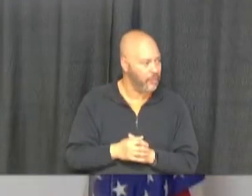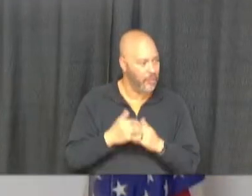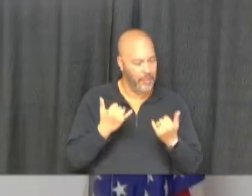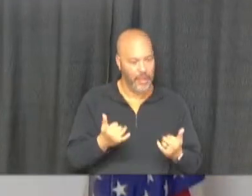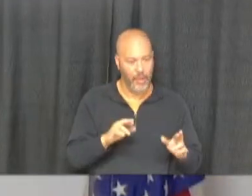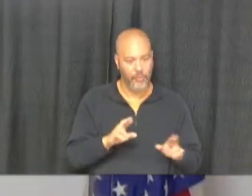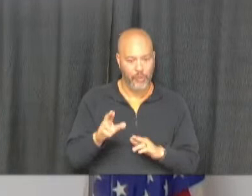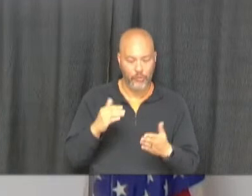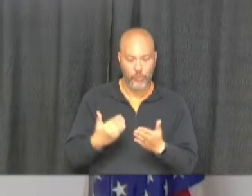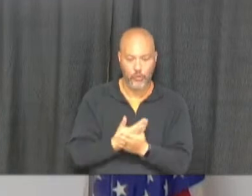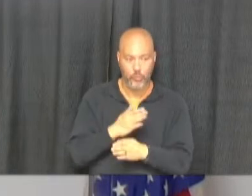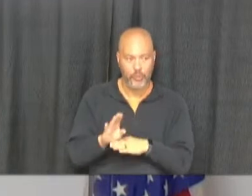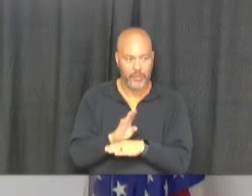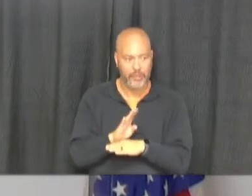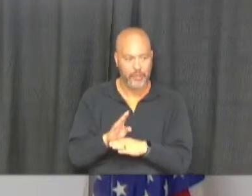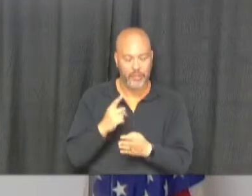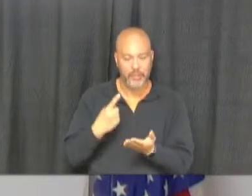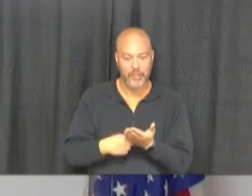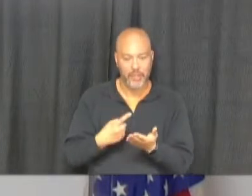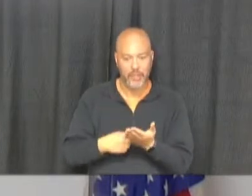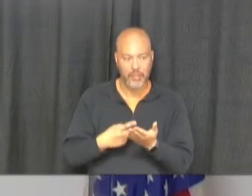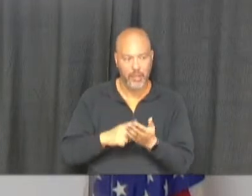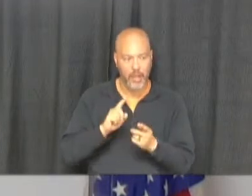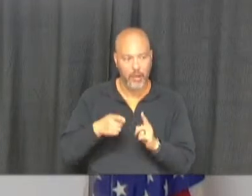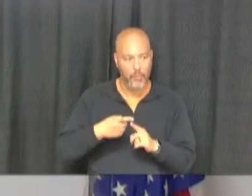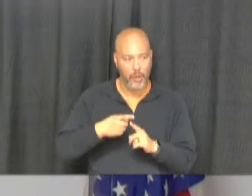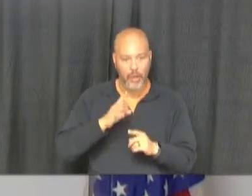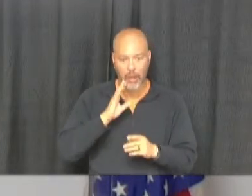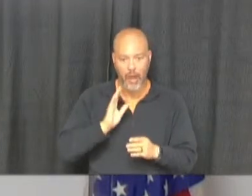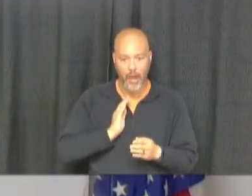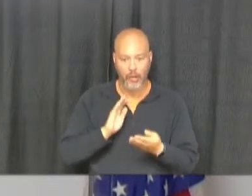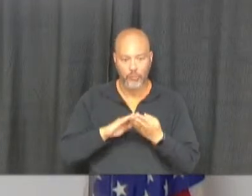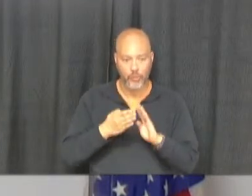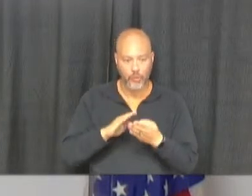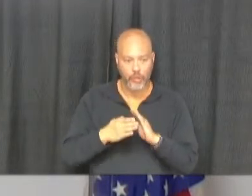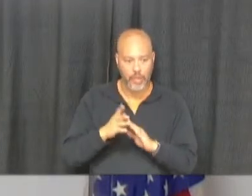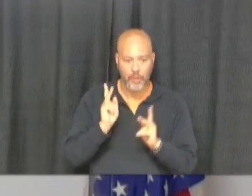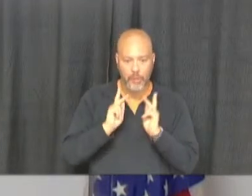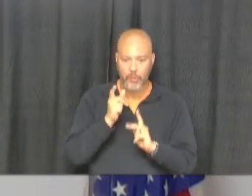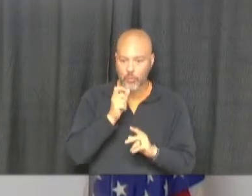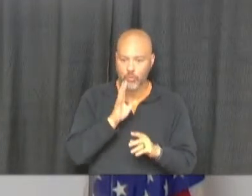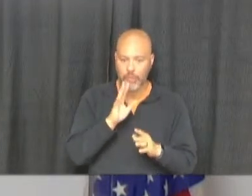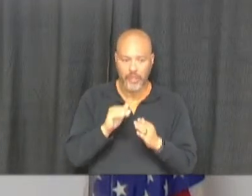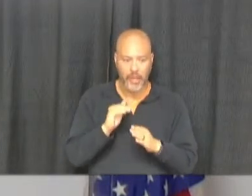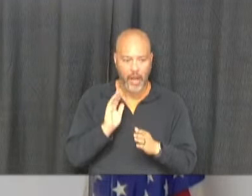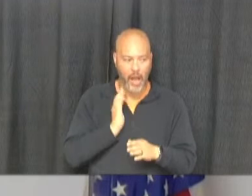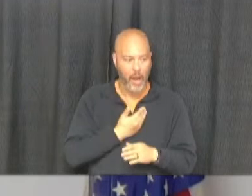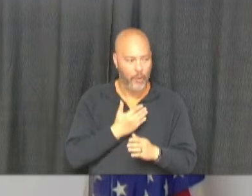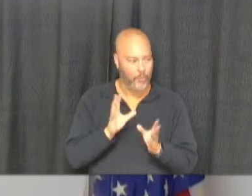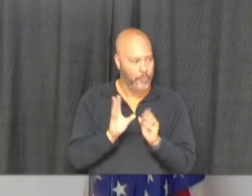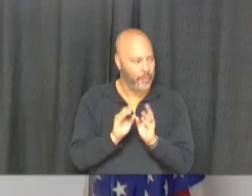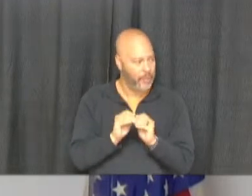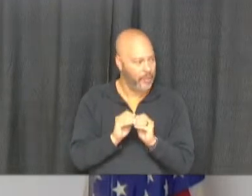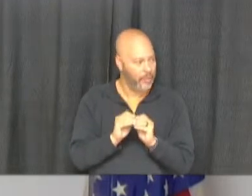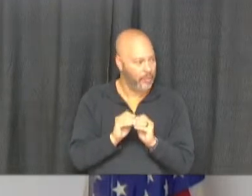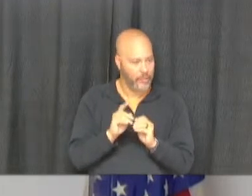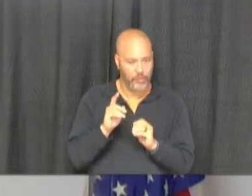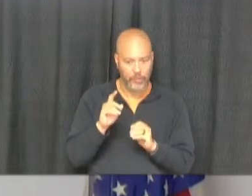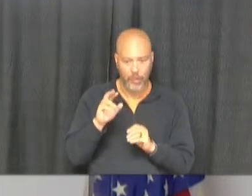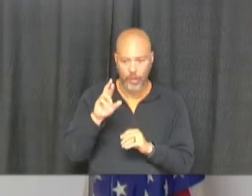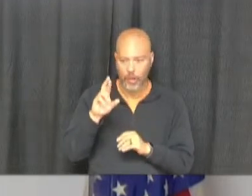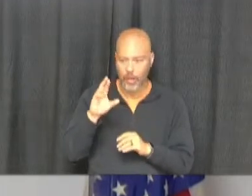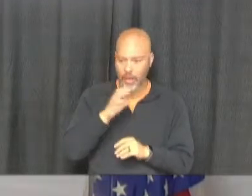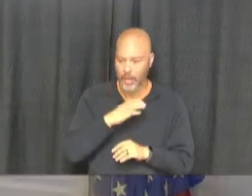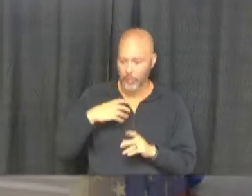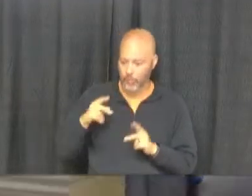We're now ready under new business. Discussion item regarding addressing our community and the people that speak at our meetings. Councilperson Reynolds, you placed this on new